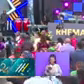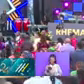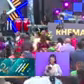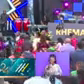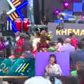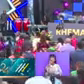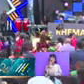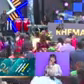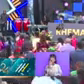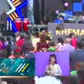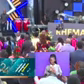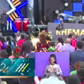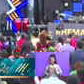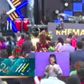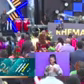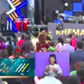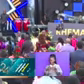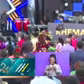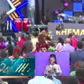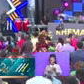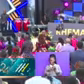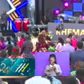around you don't have a